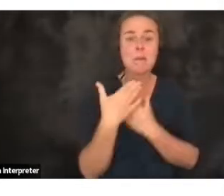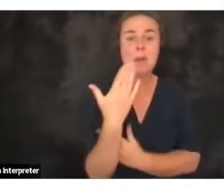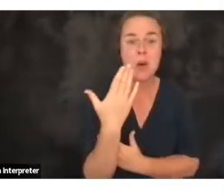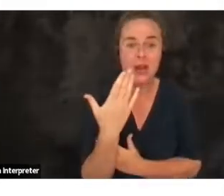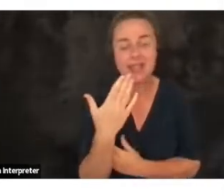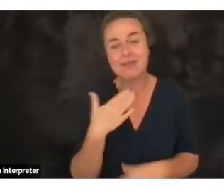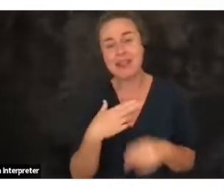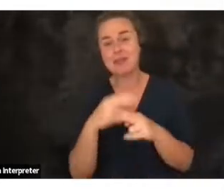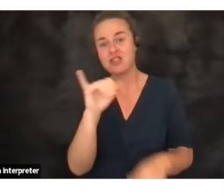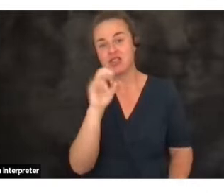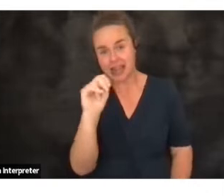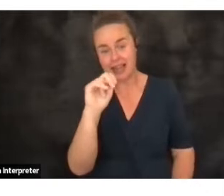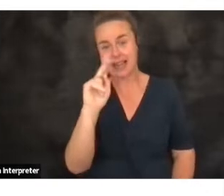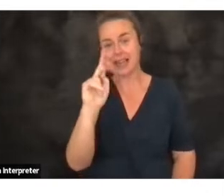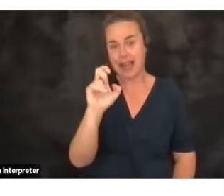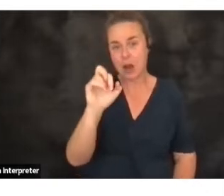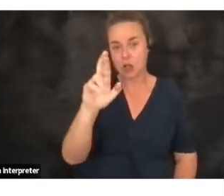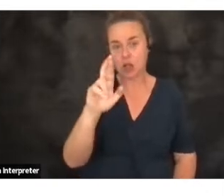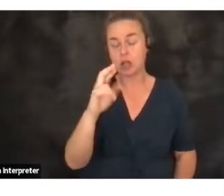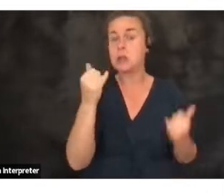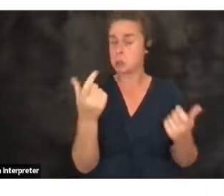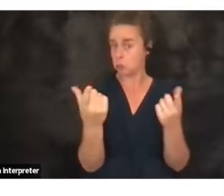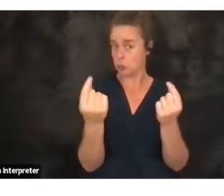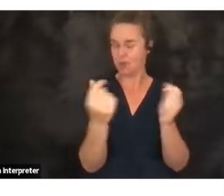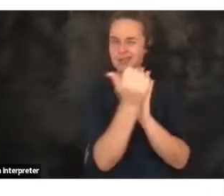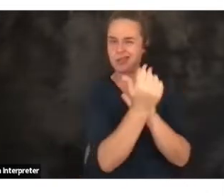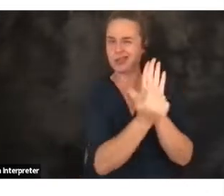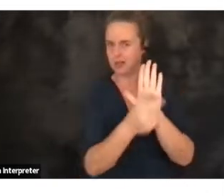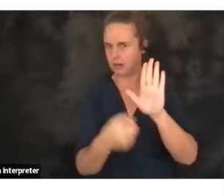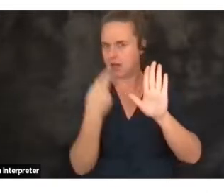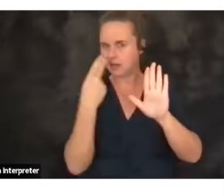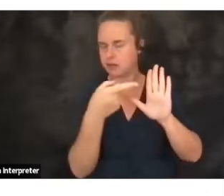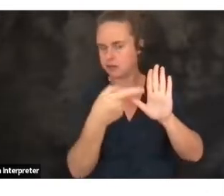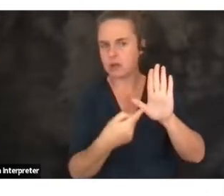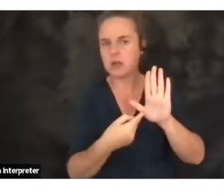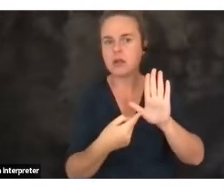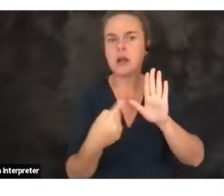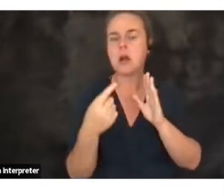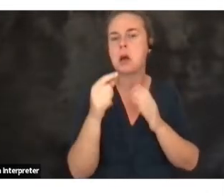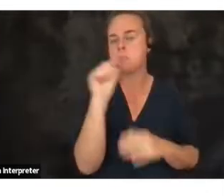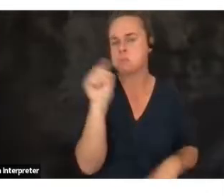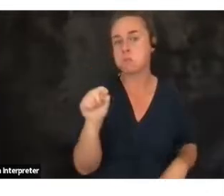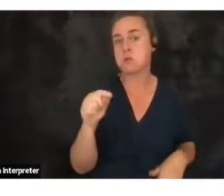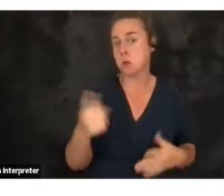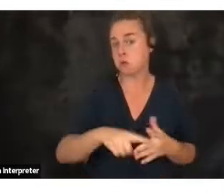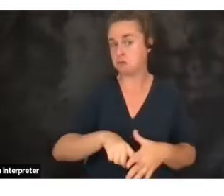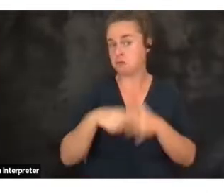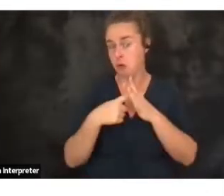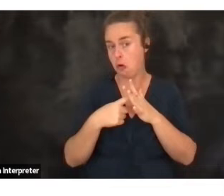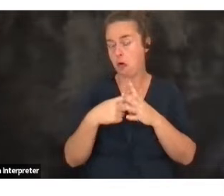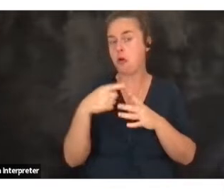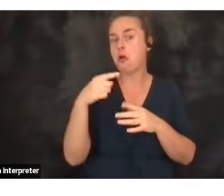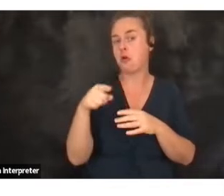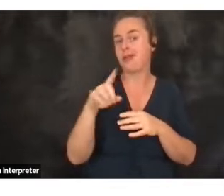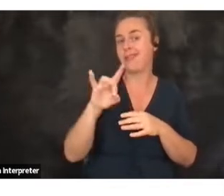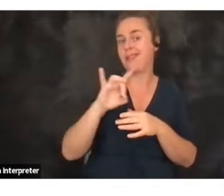Nauer. Here's the agenda up on the screen. In short, we'll start with a presentation-based